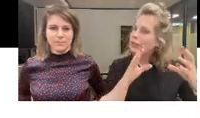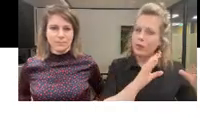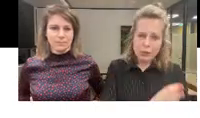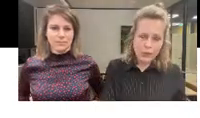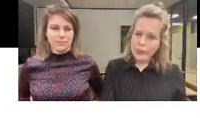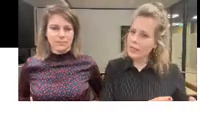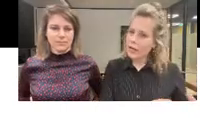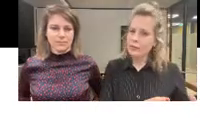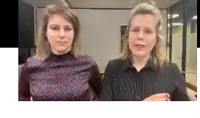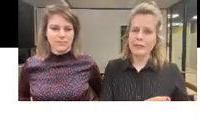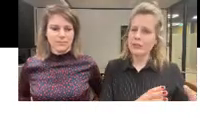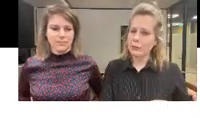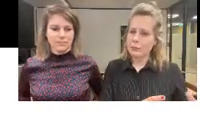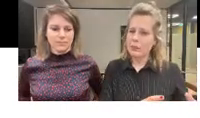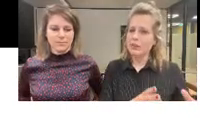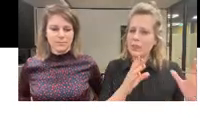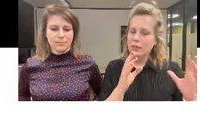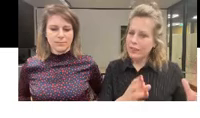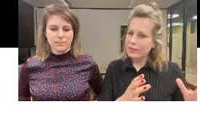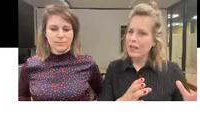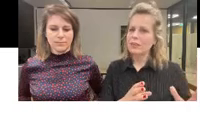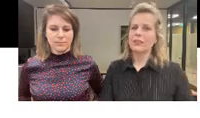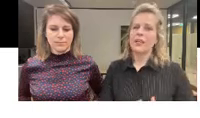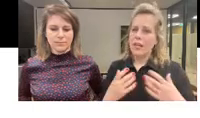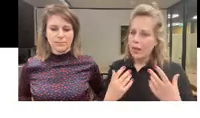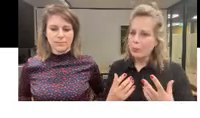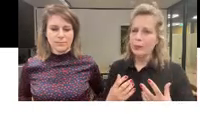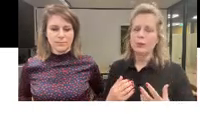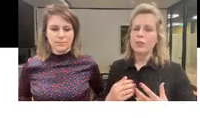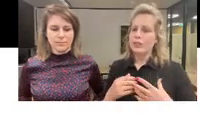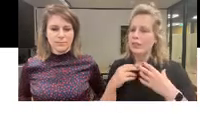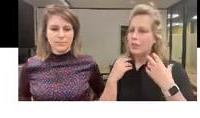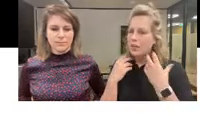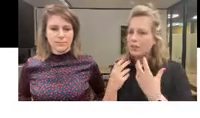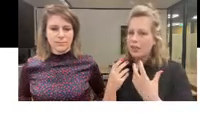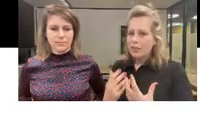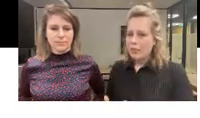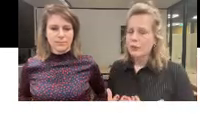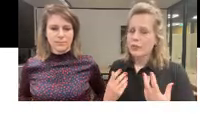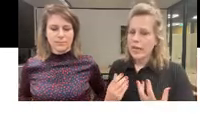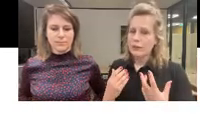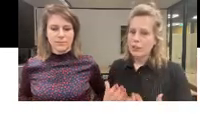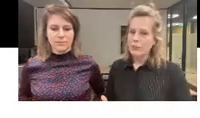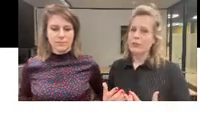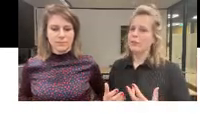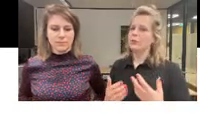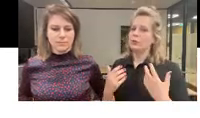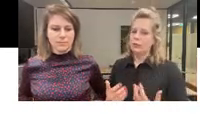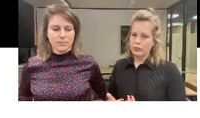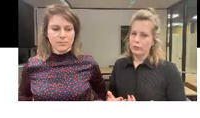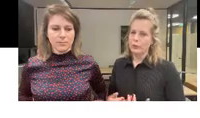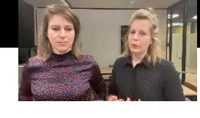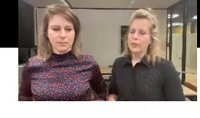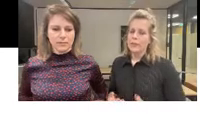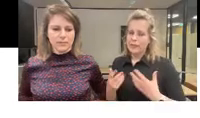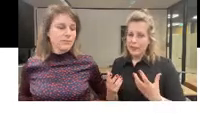when earlier outpatient treatment did not help you, did not give you that relief that you are